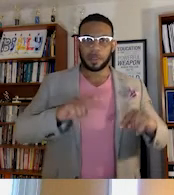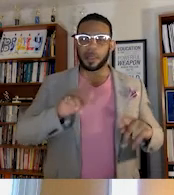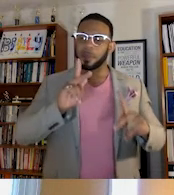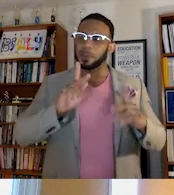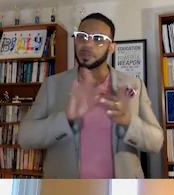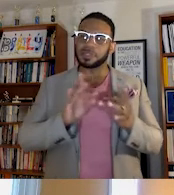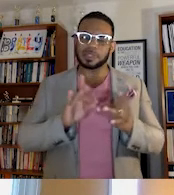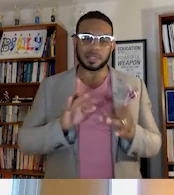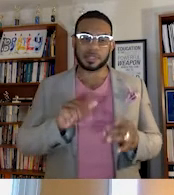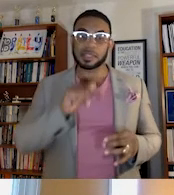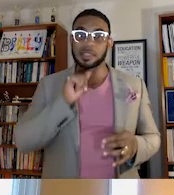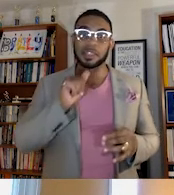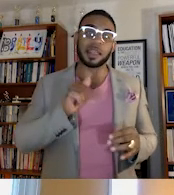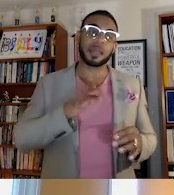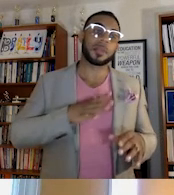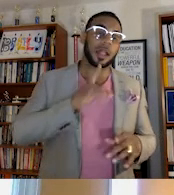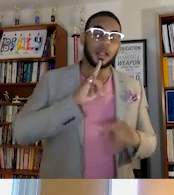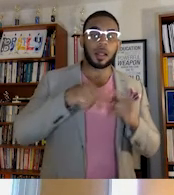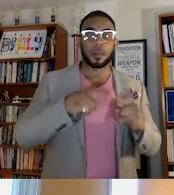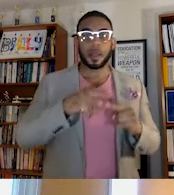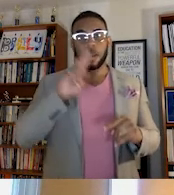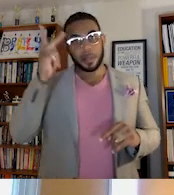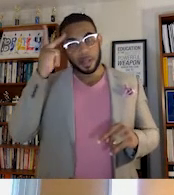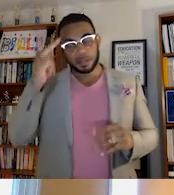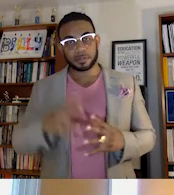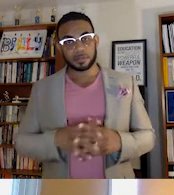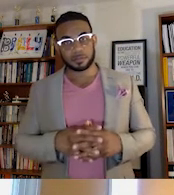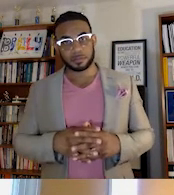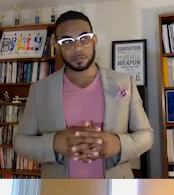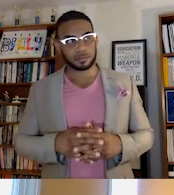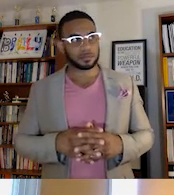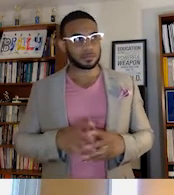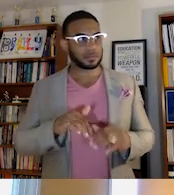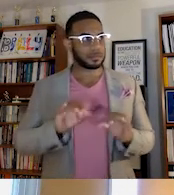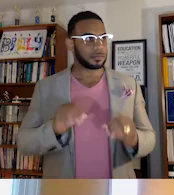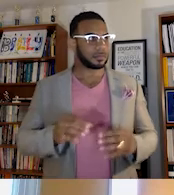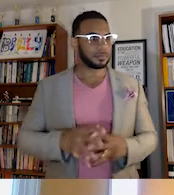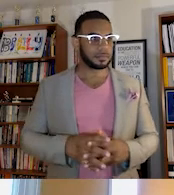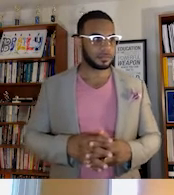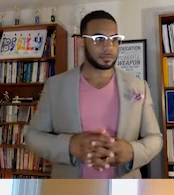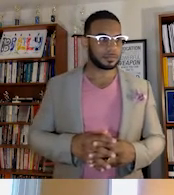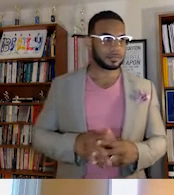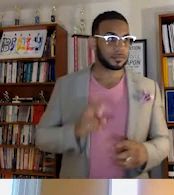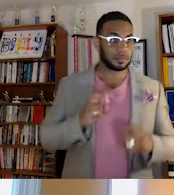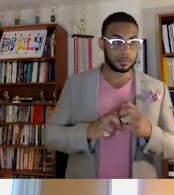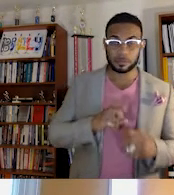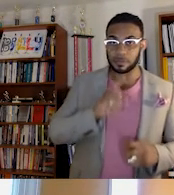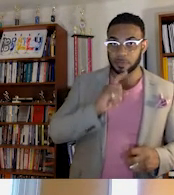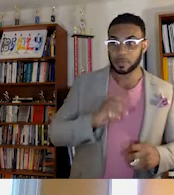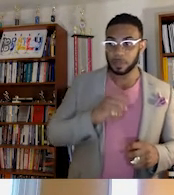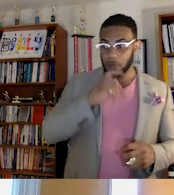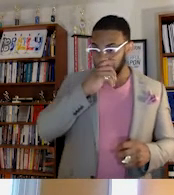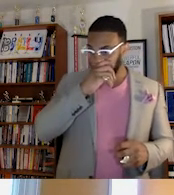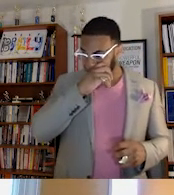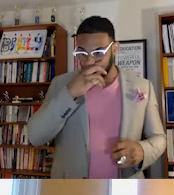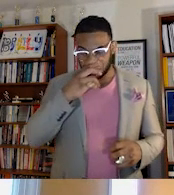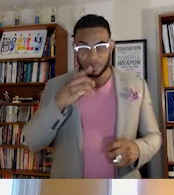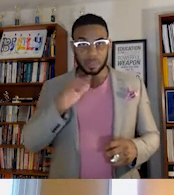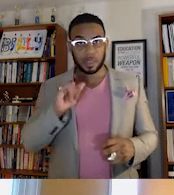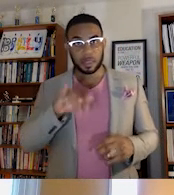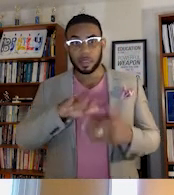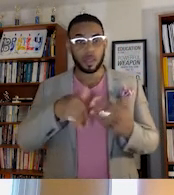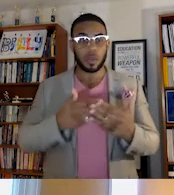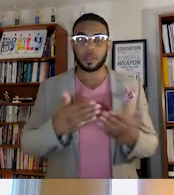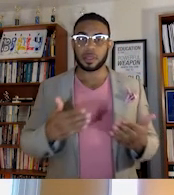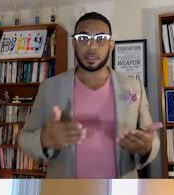People say it's not polite to talk about politics in the office. And the problem is that this